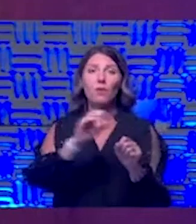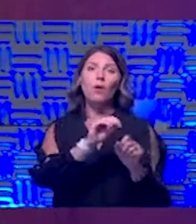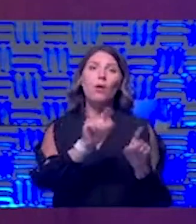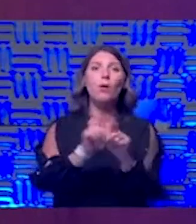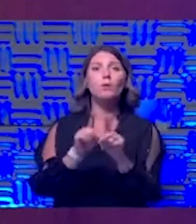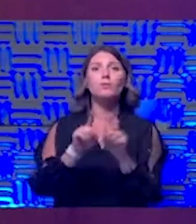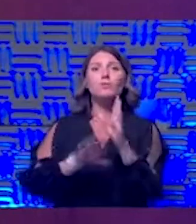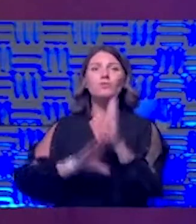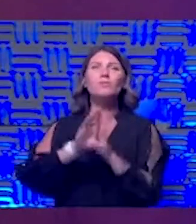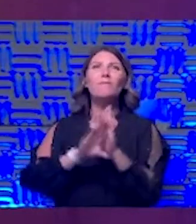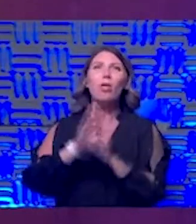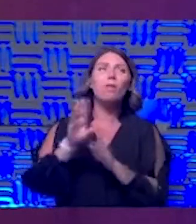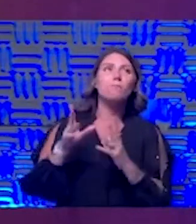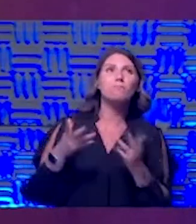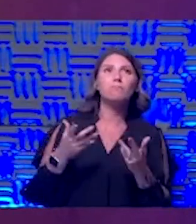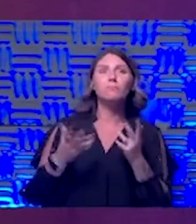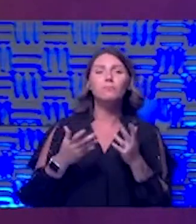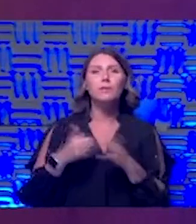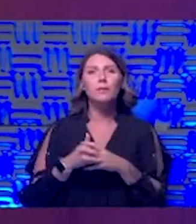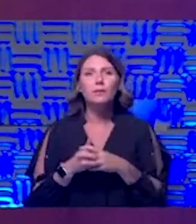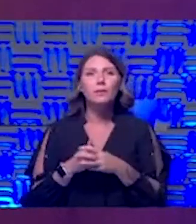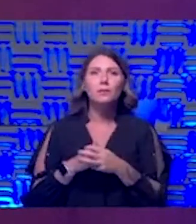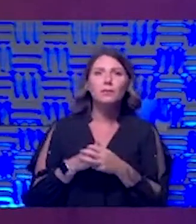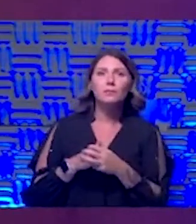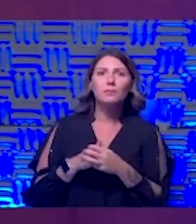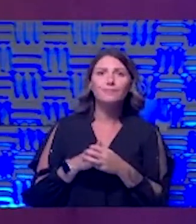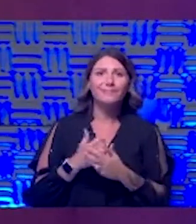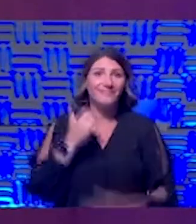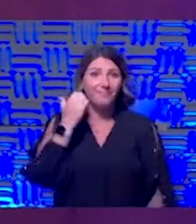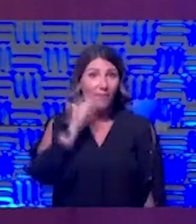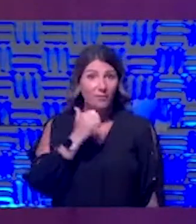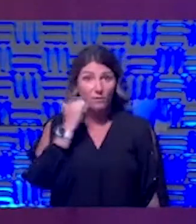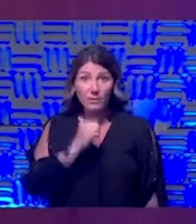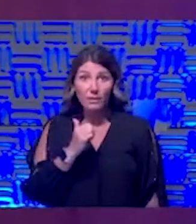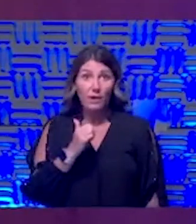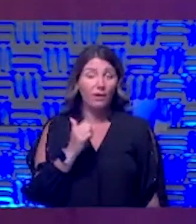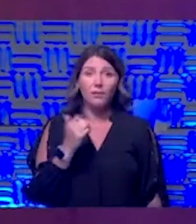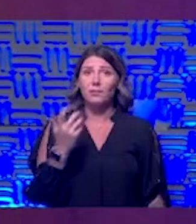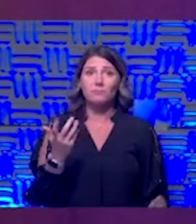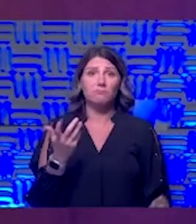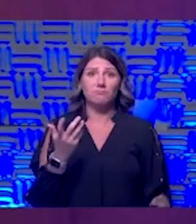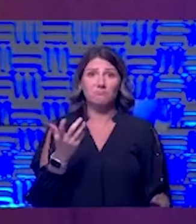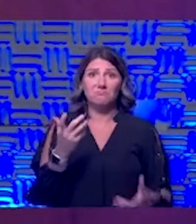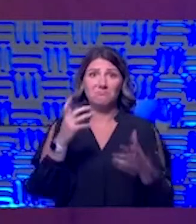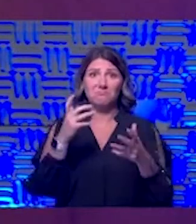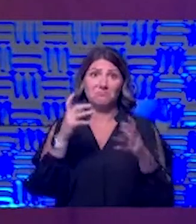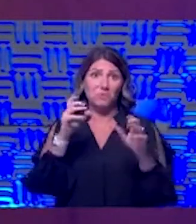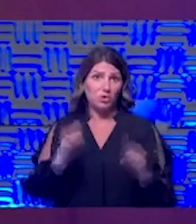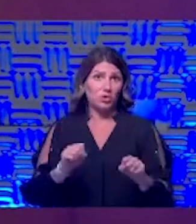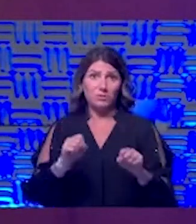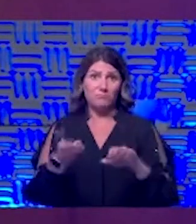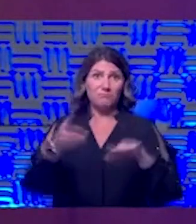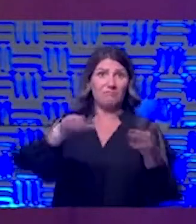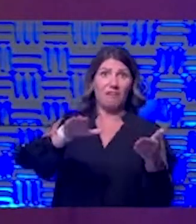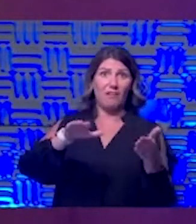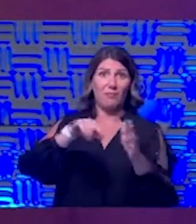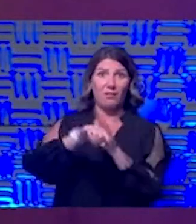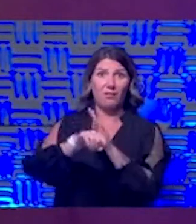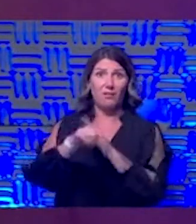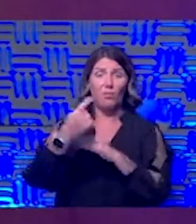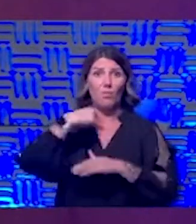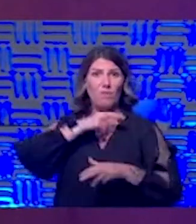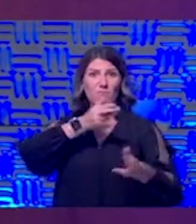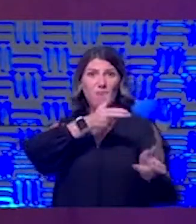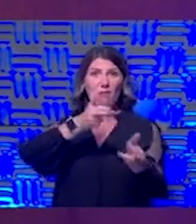develop because every day, you could get killed. We got shot at a lot. We got blown up a